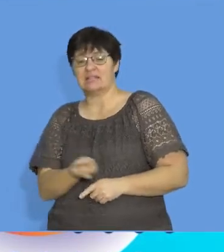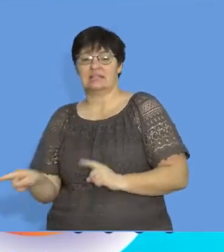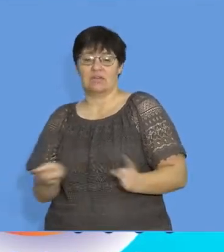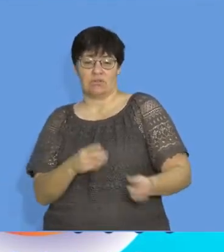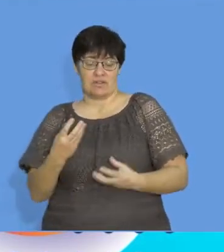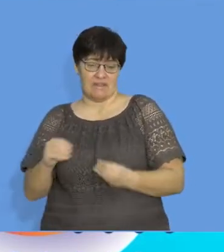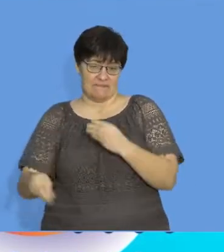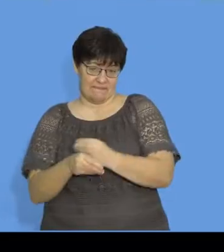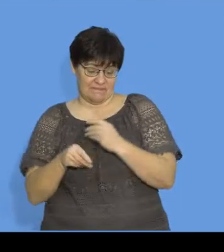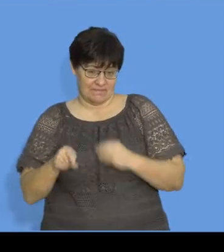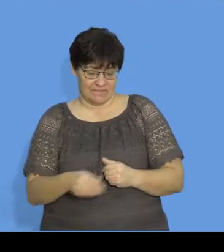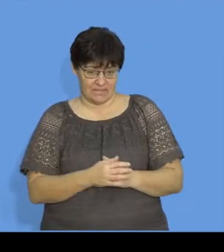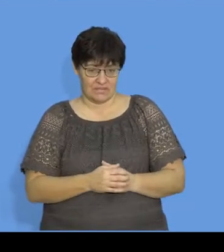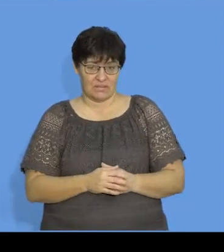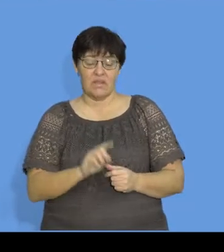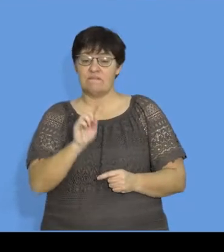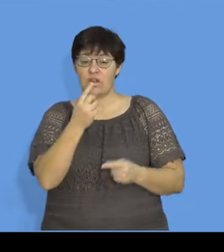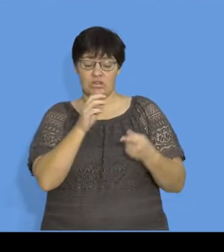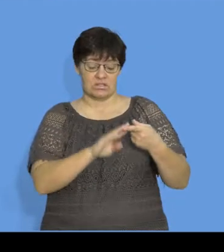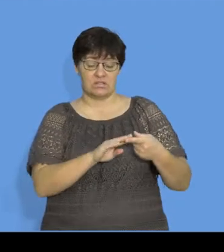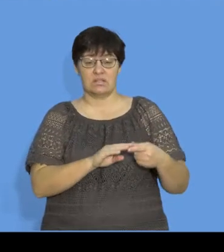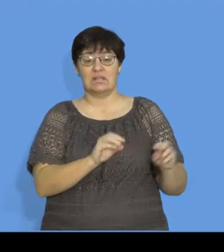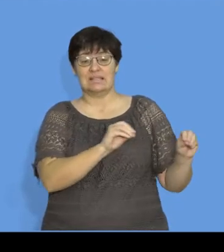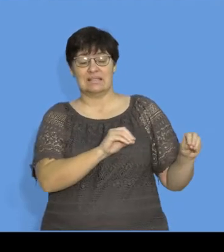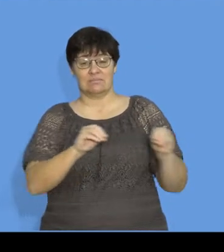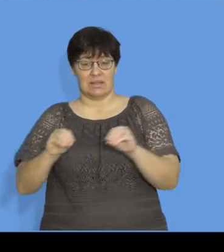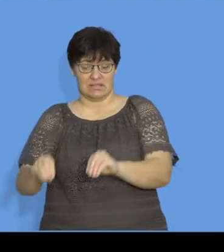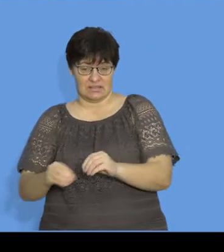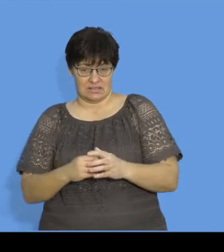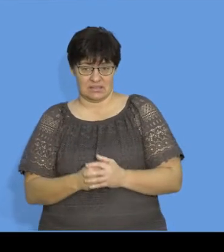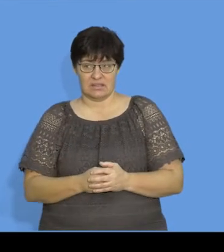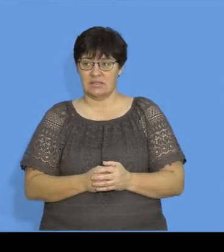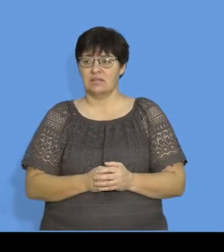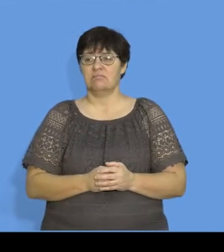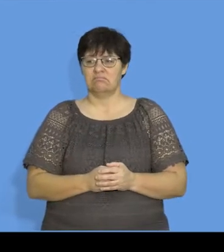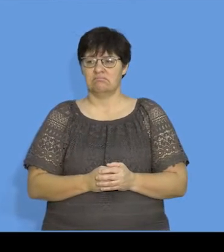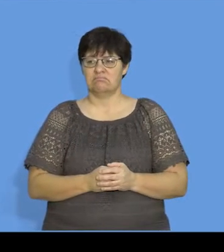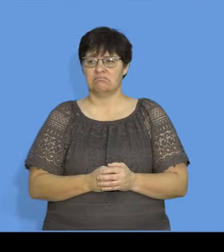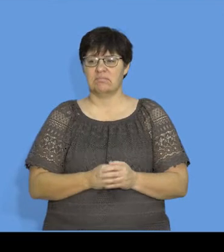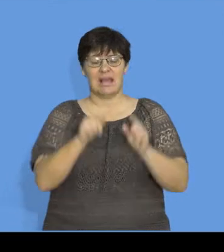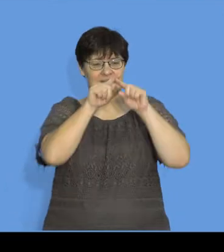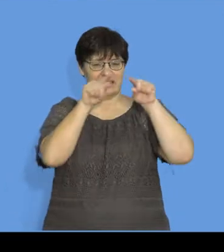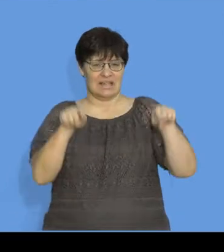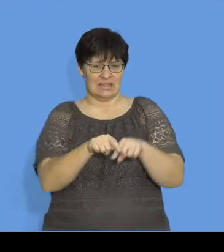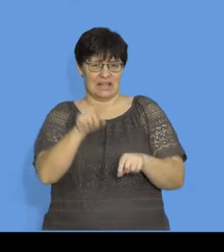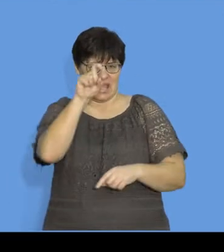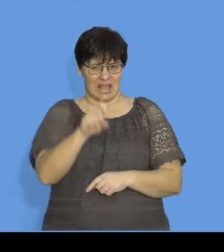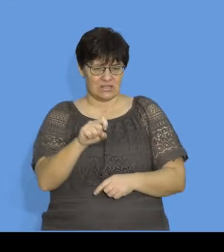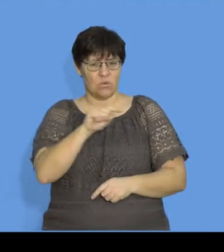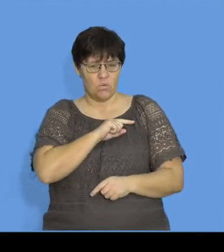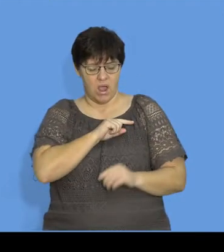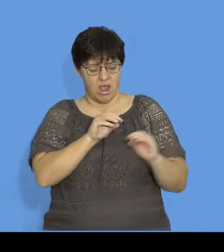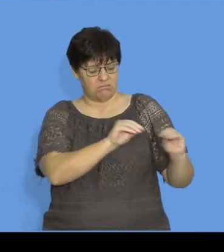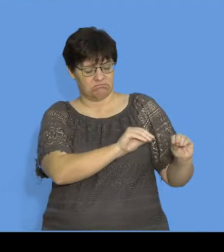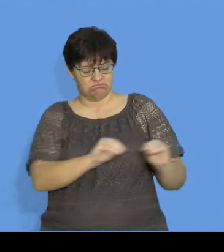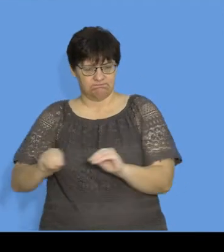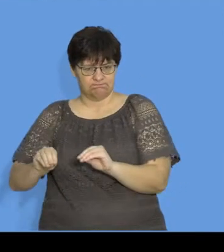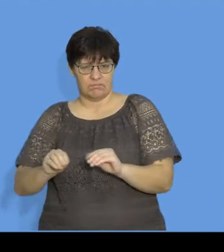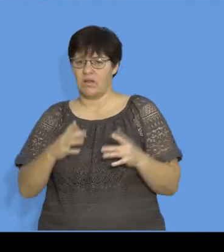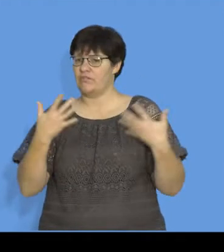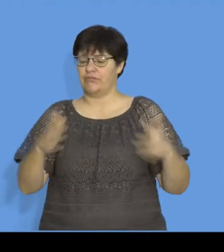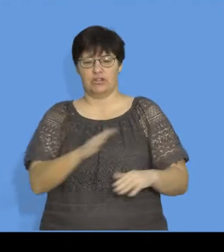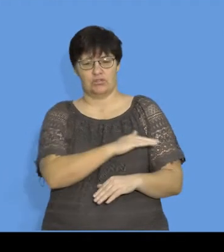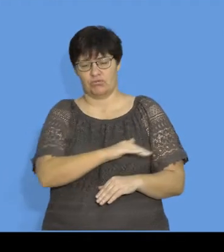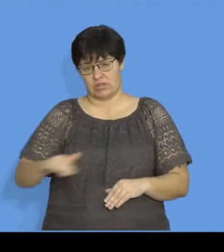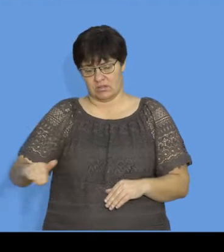So the first one is displacement. We use delta x because we're only working with horizontal motion. Okay?